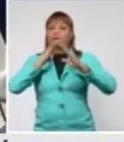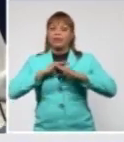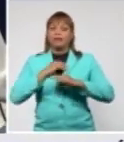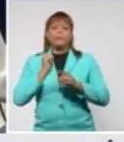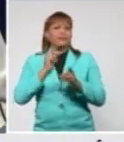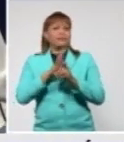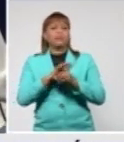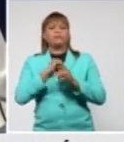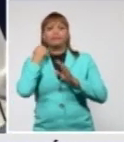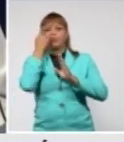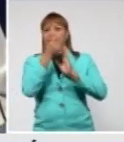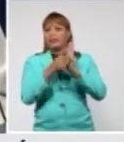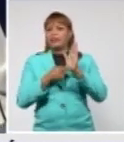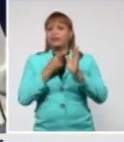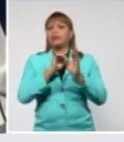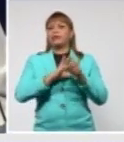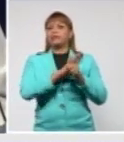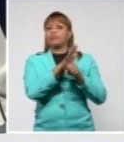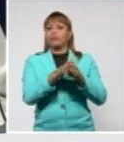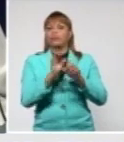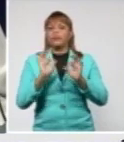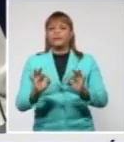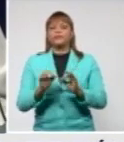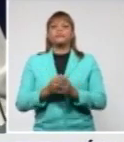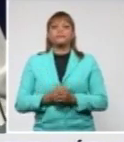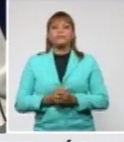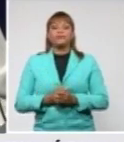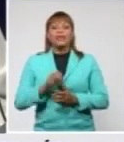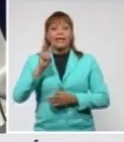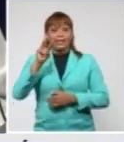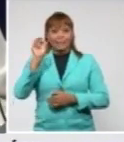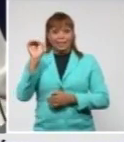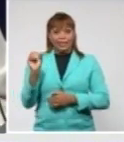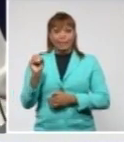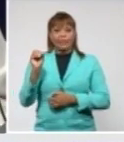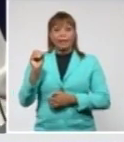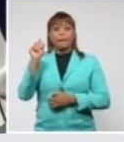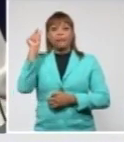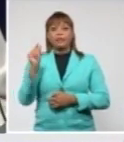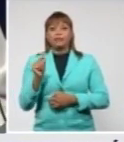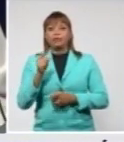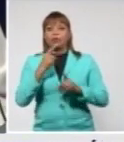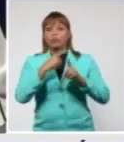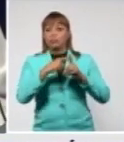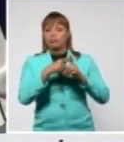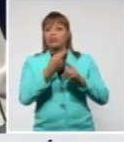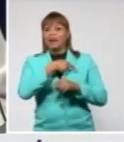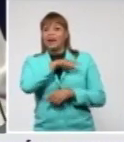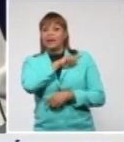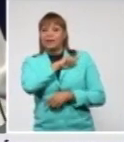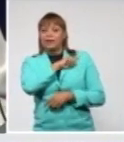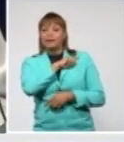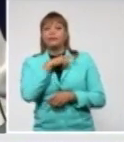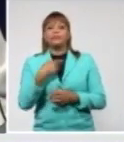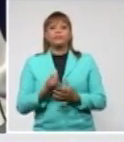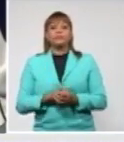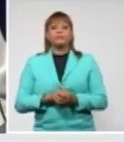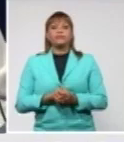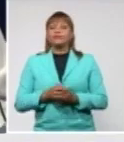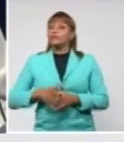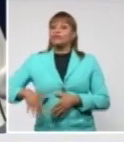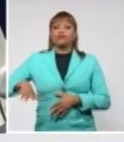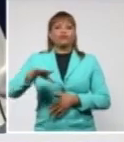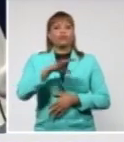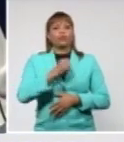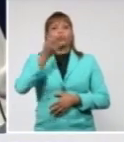Yesterday, 8 people to have tested positive for the virus contracted it abroad, meaning that imported cases rise